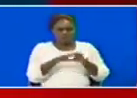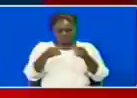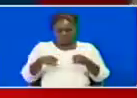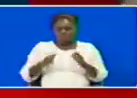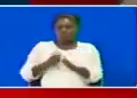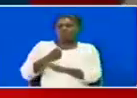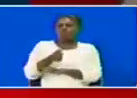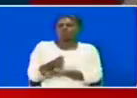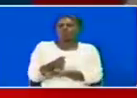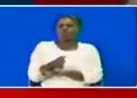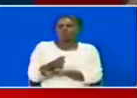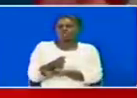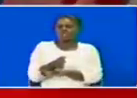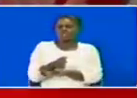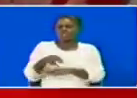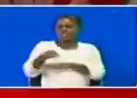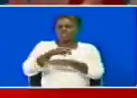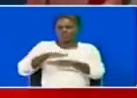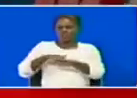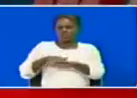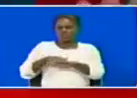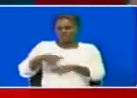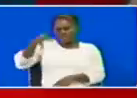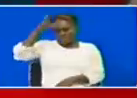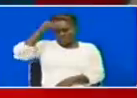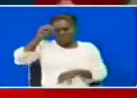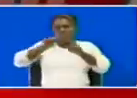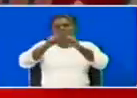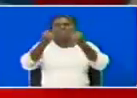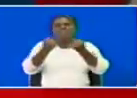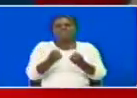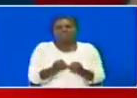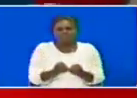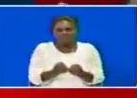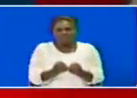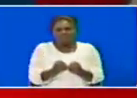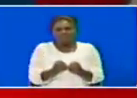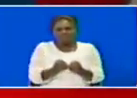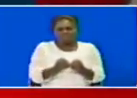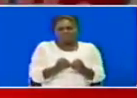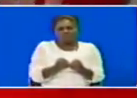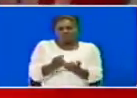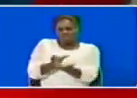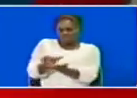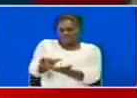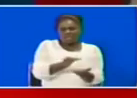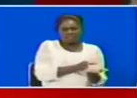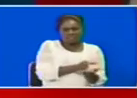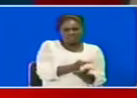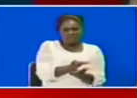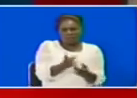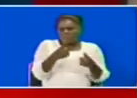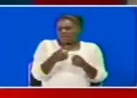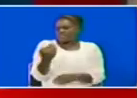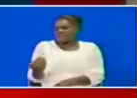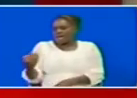landscape of our nation and education system flush with cash but which leaves our